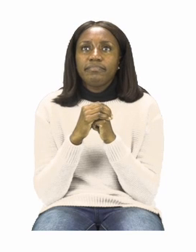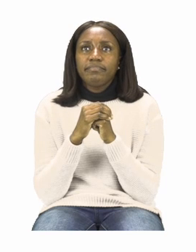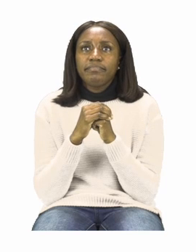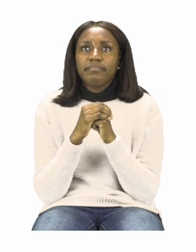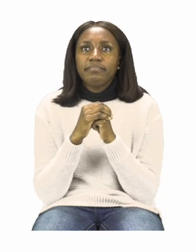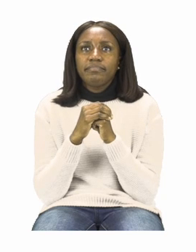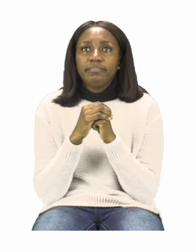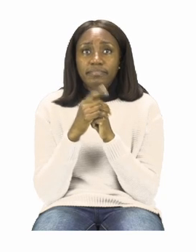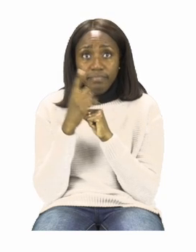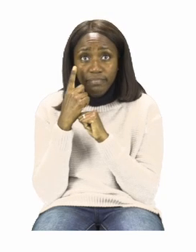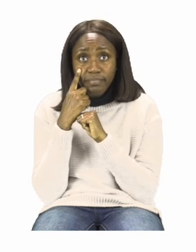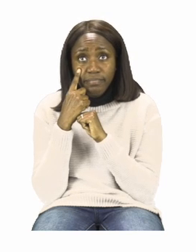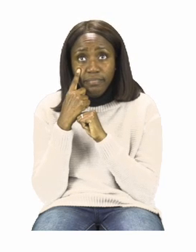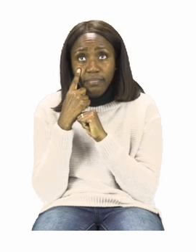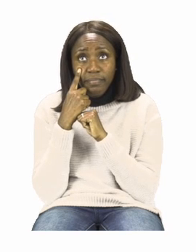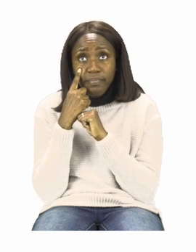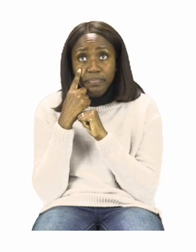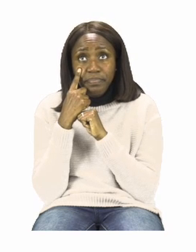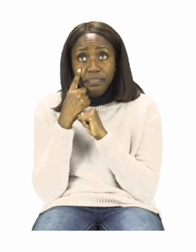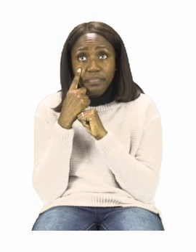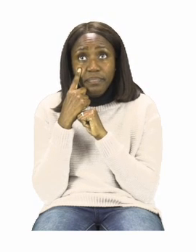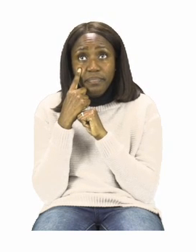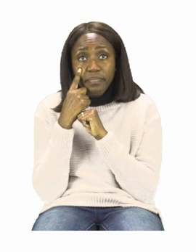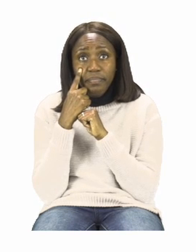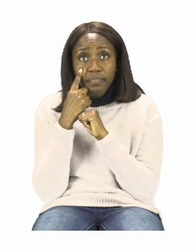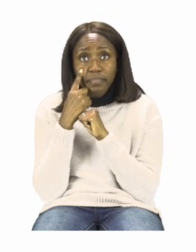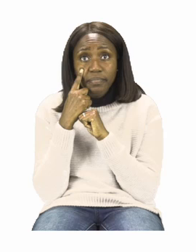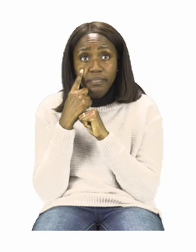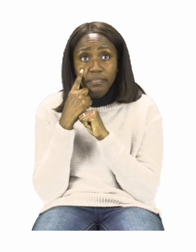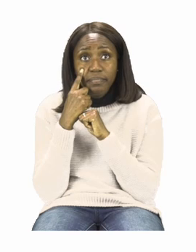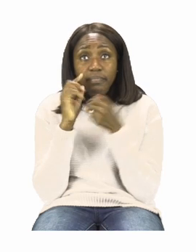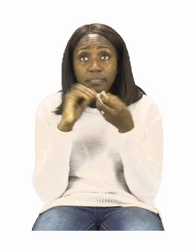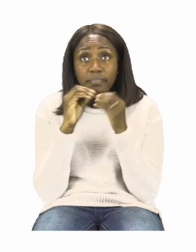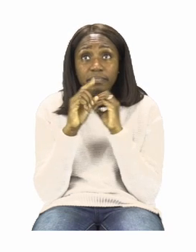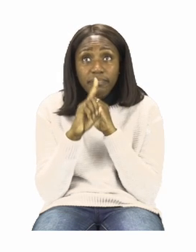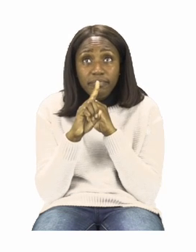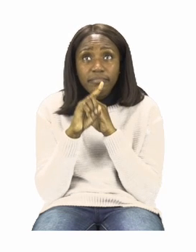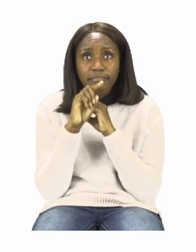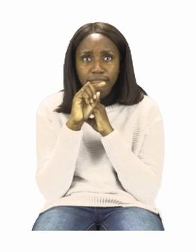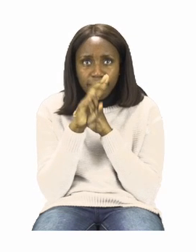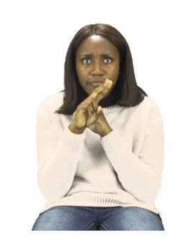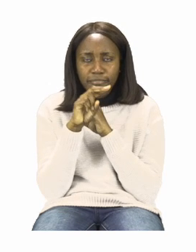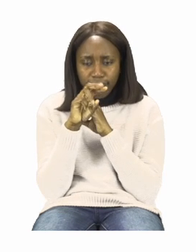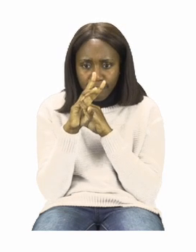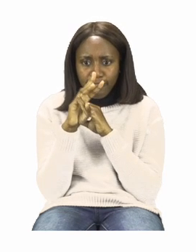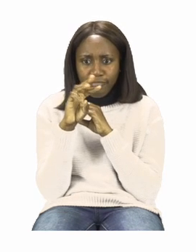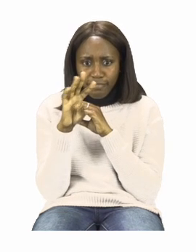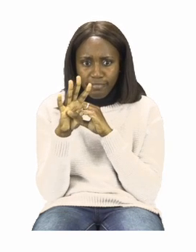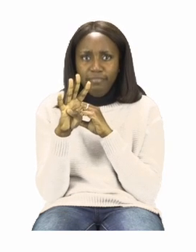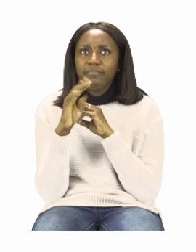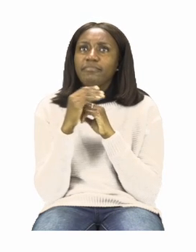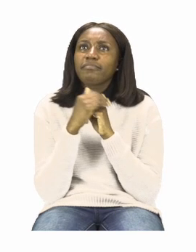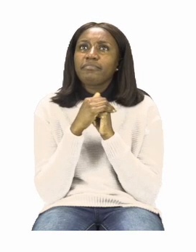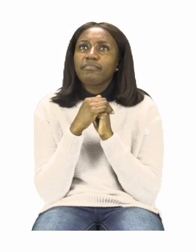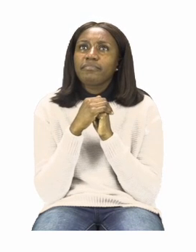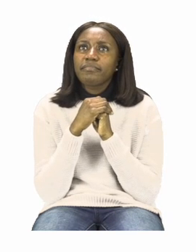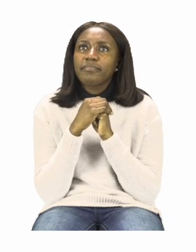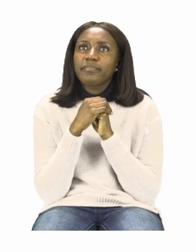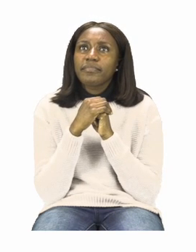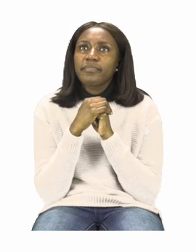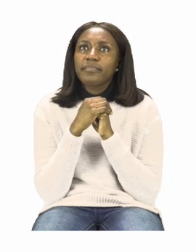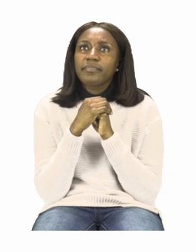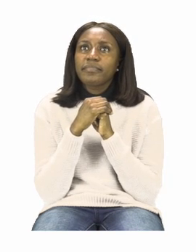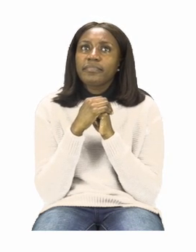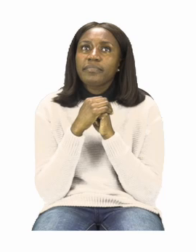do you see the pictures numbered 1, 2, 3 and 4 at the bottom of